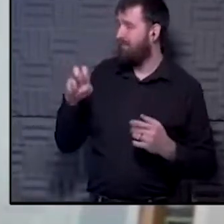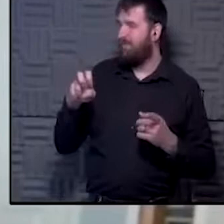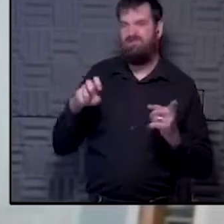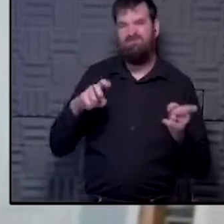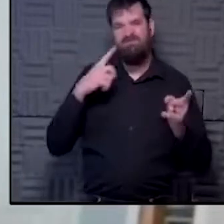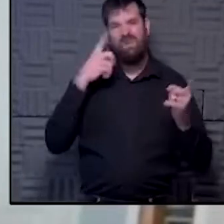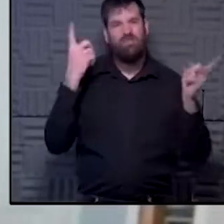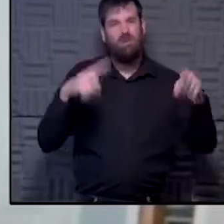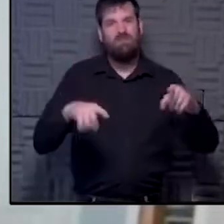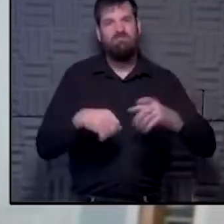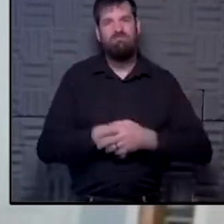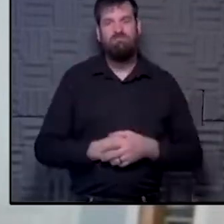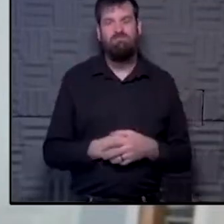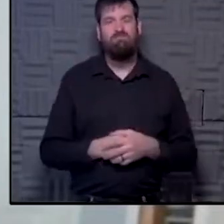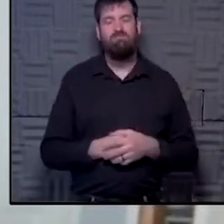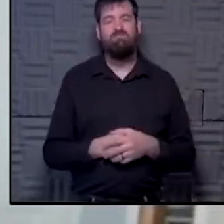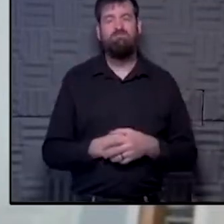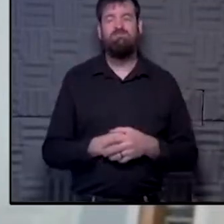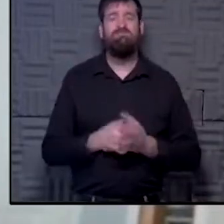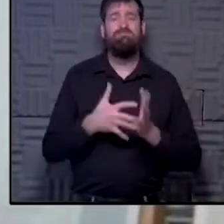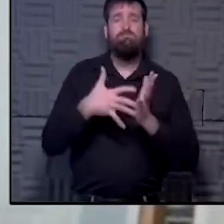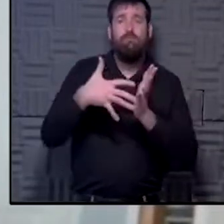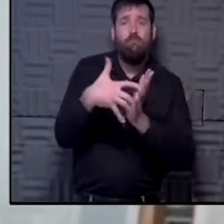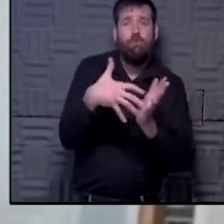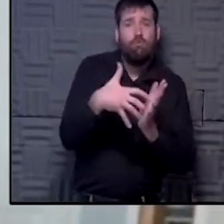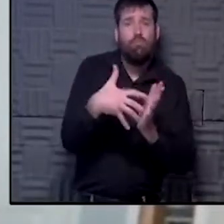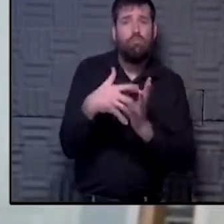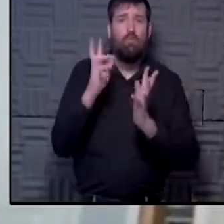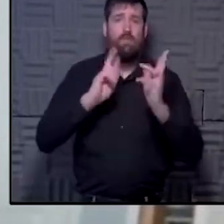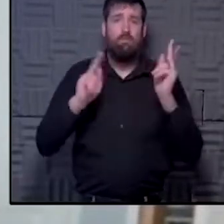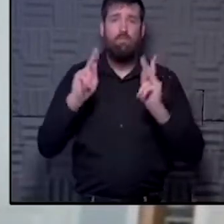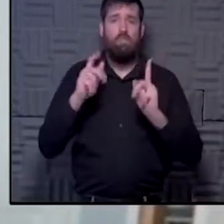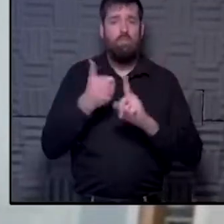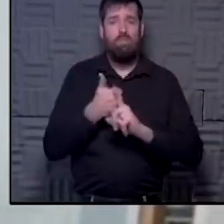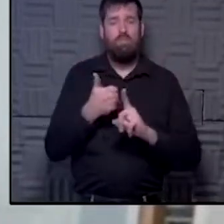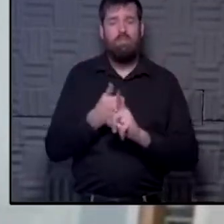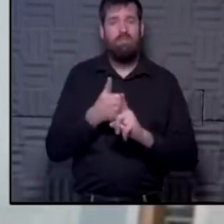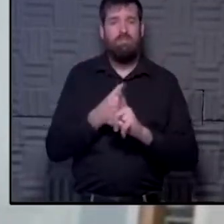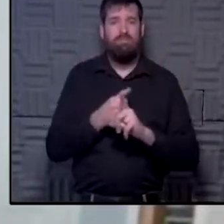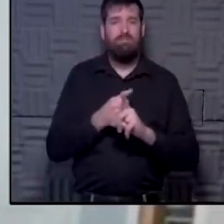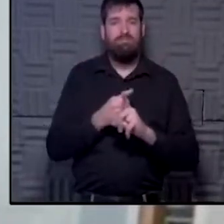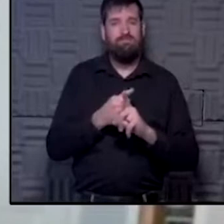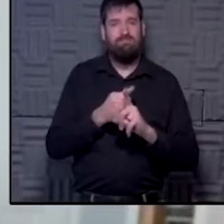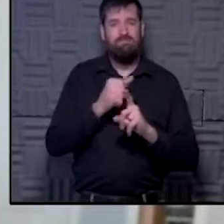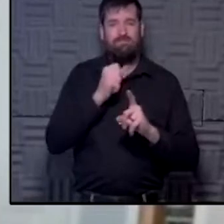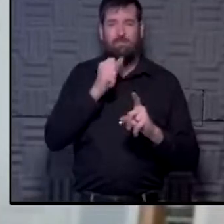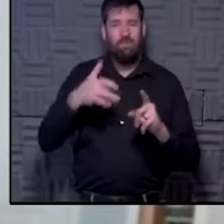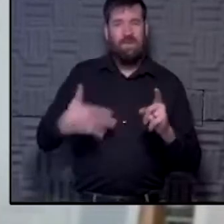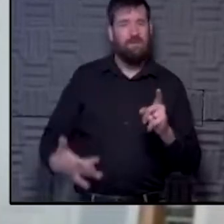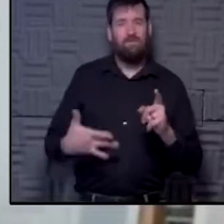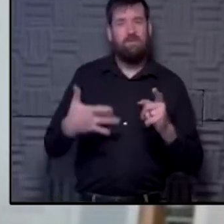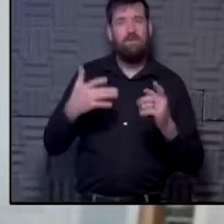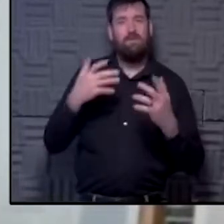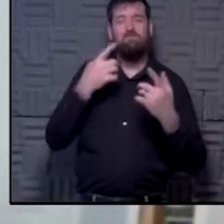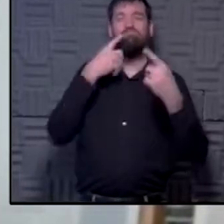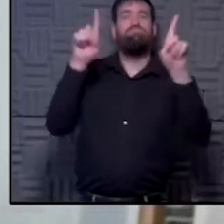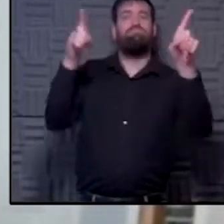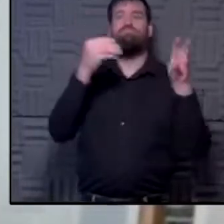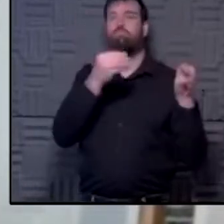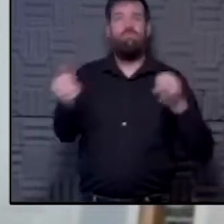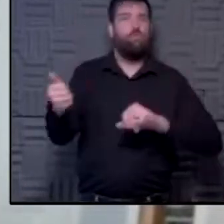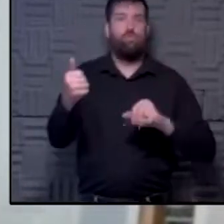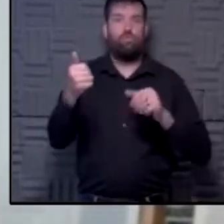know, vulnerable people are not very efficient players in the system. And our